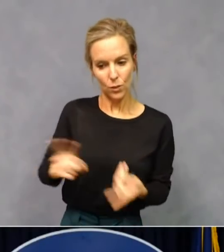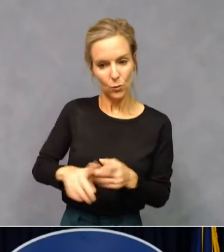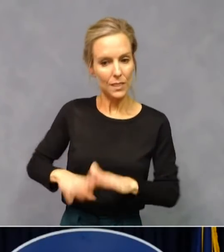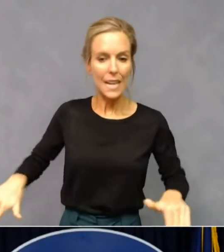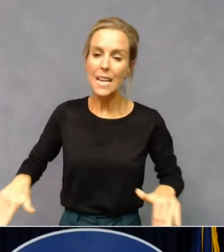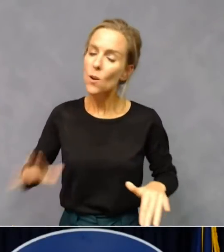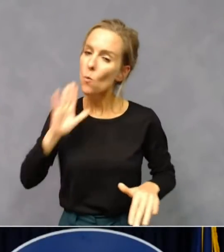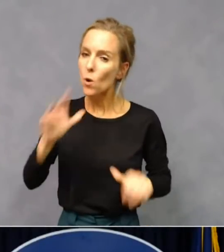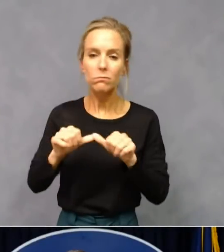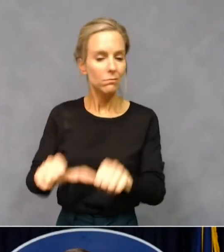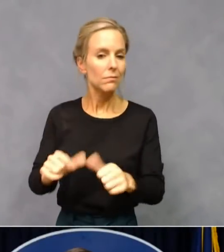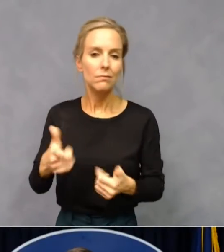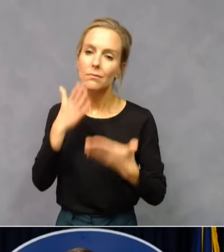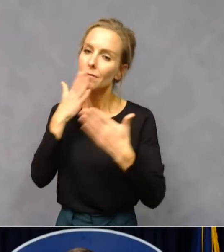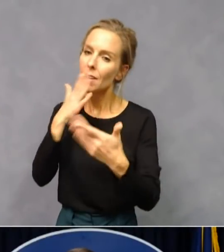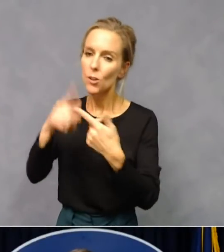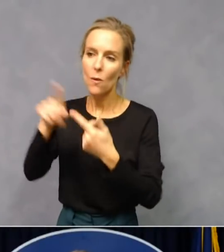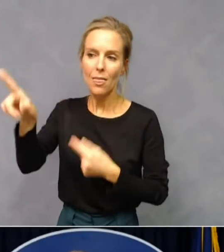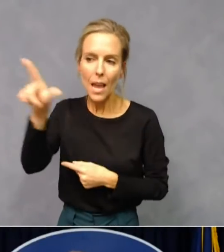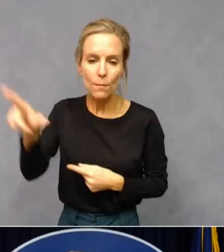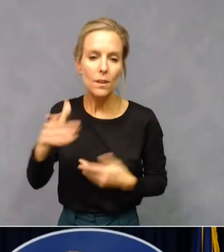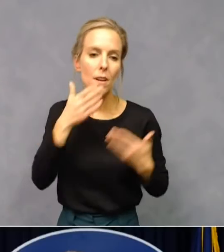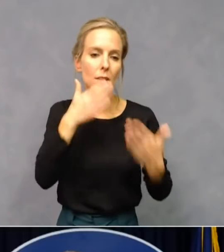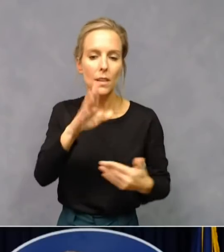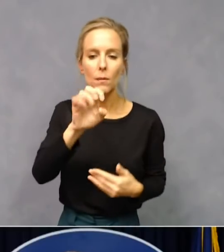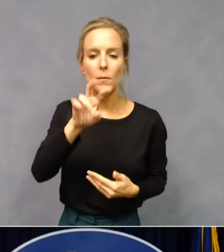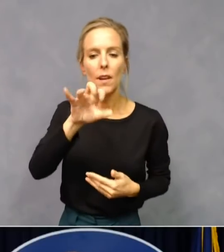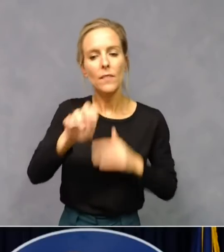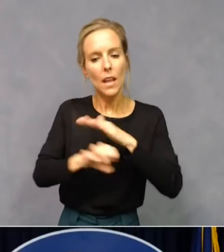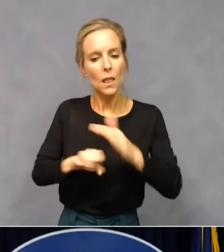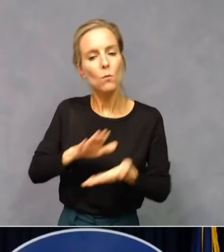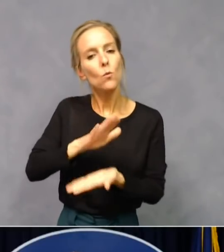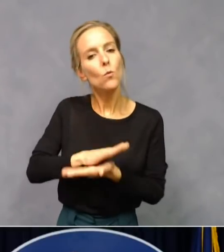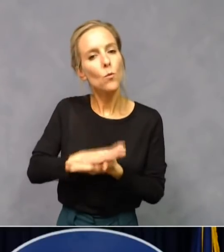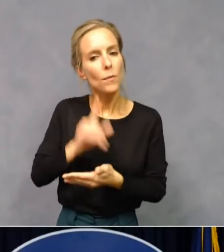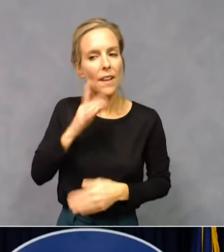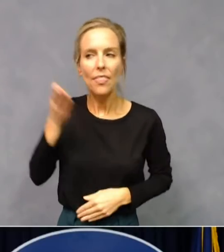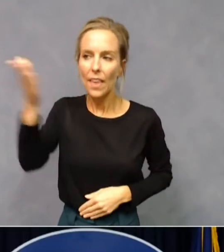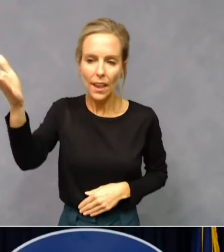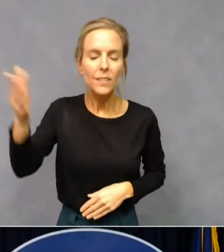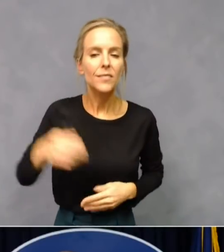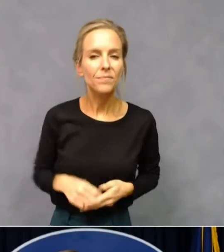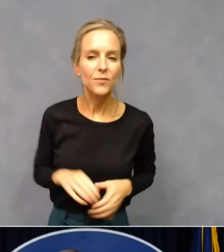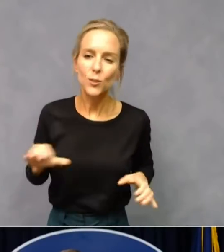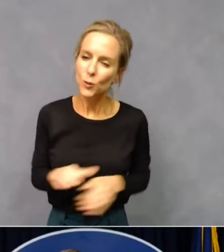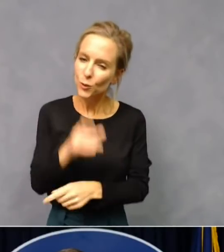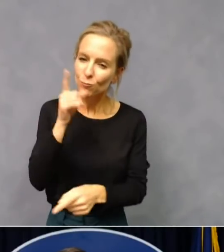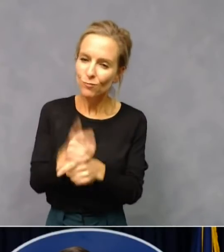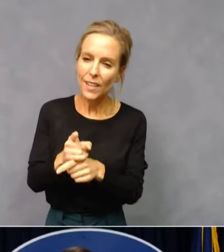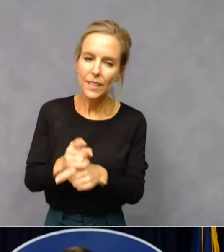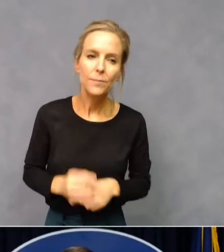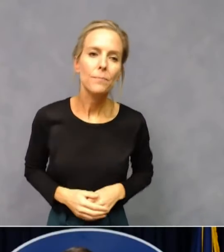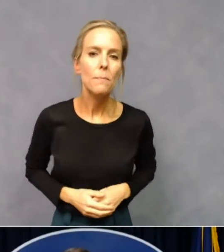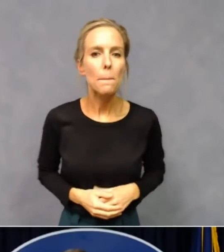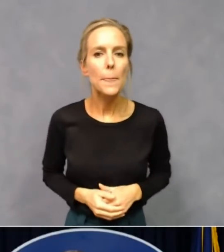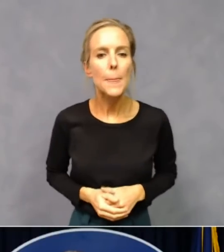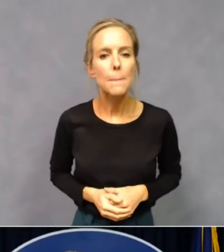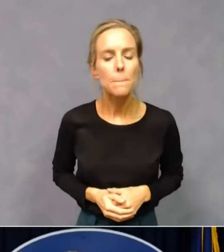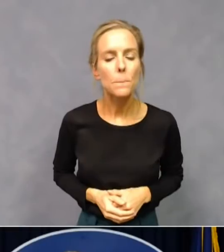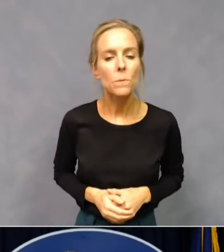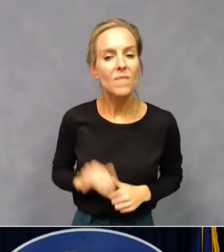to the library. Thank you to Bevins Elementary School for being out there and doing it right. So that's our good